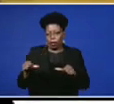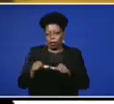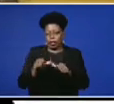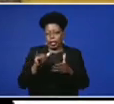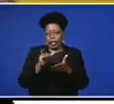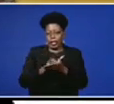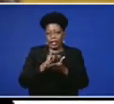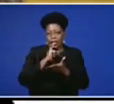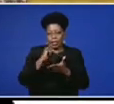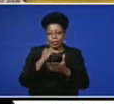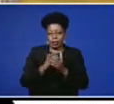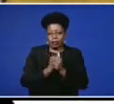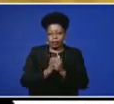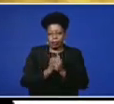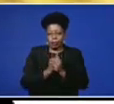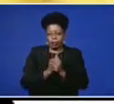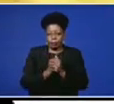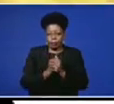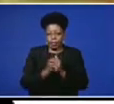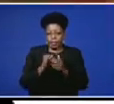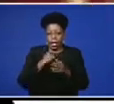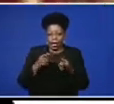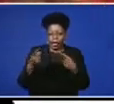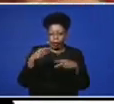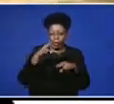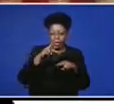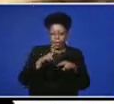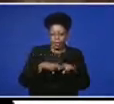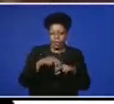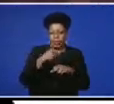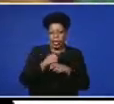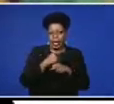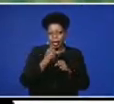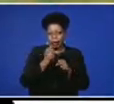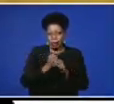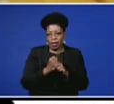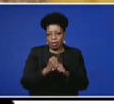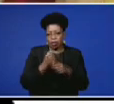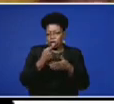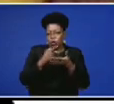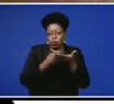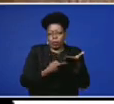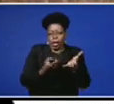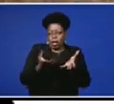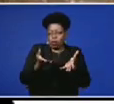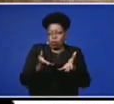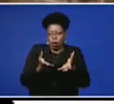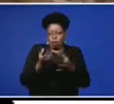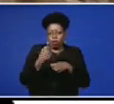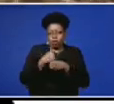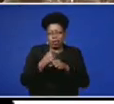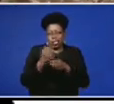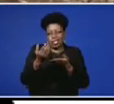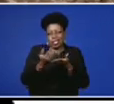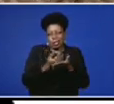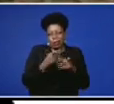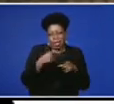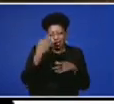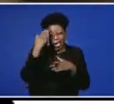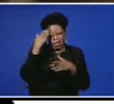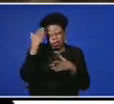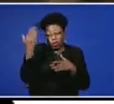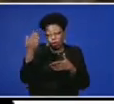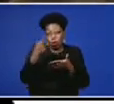do is I come, I sit down, and I just make whatever it is I want to make. Sometimes I don't even know what